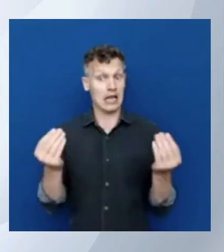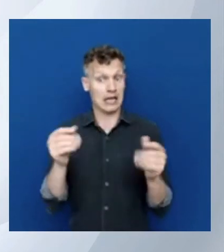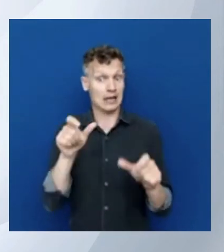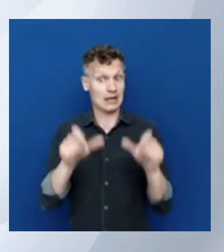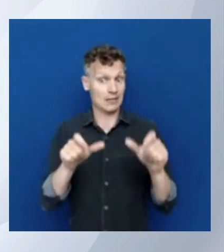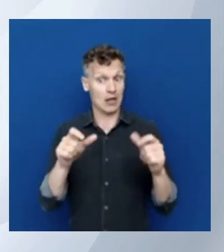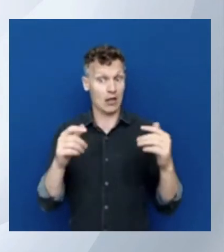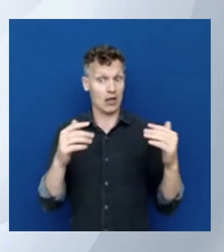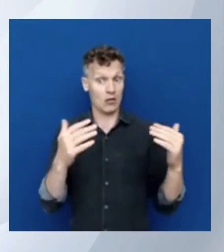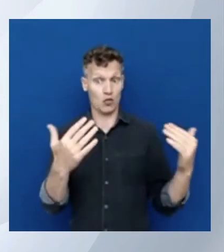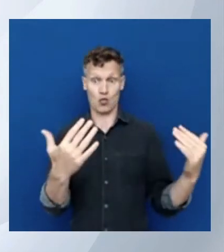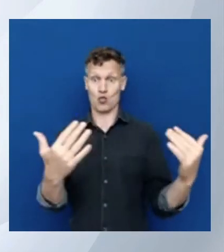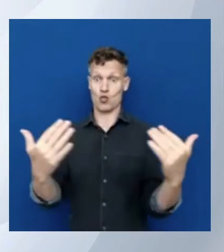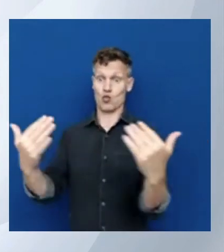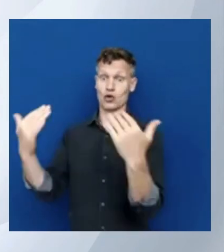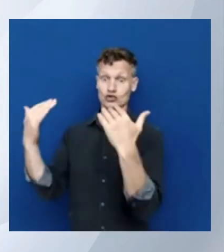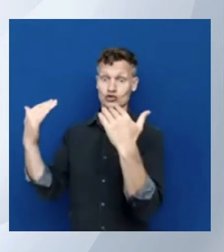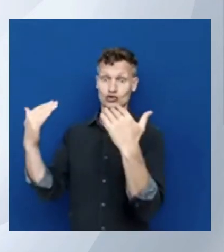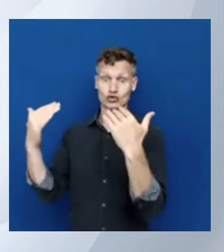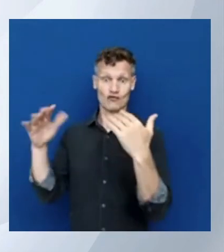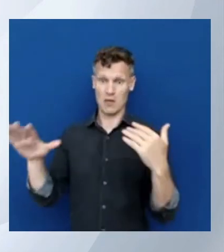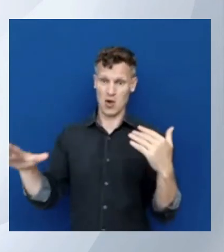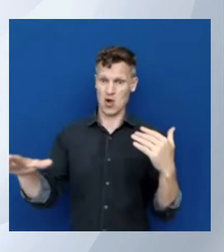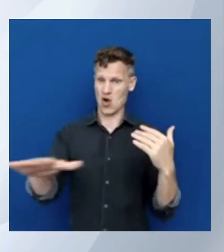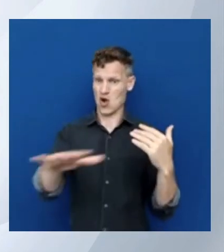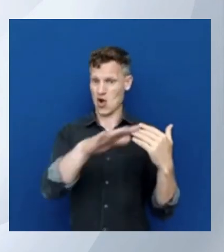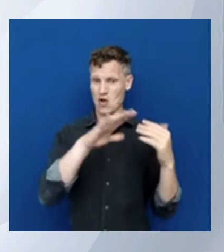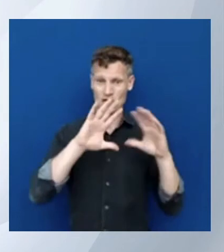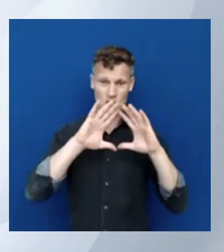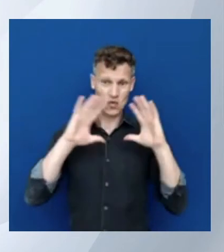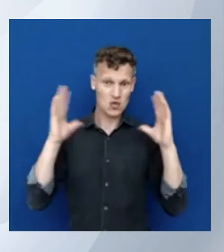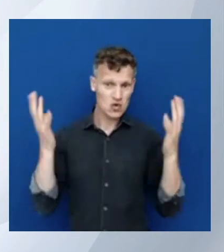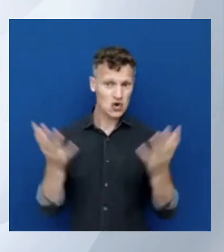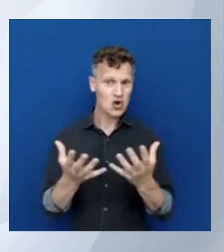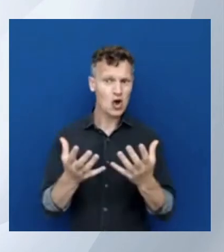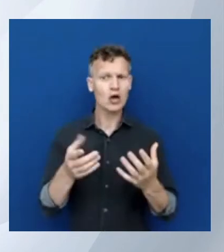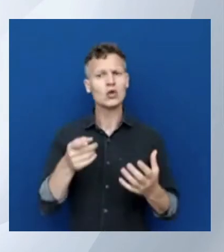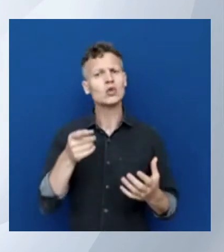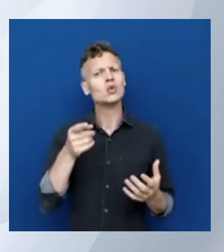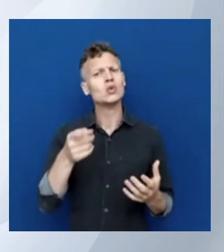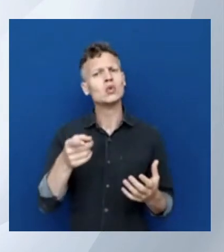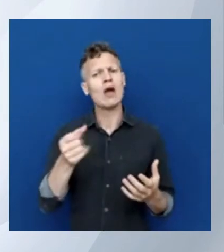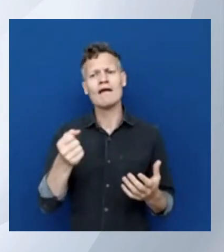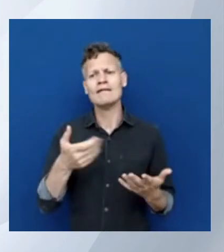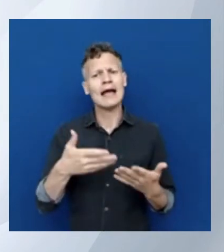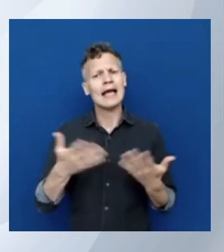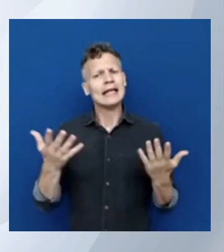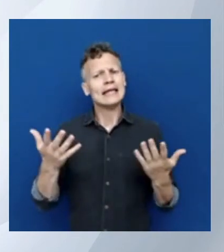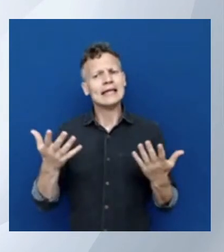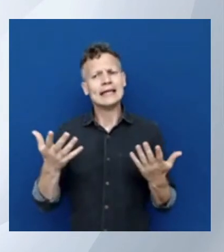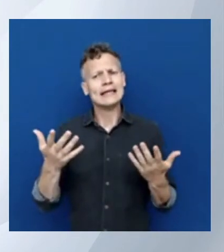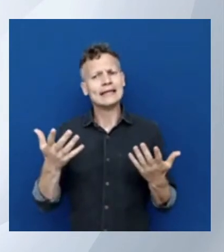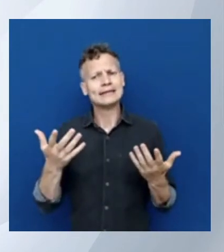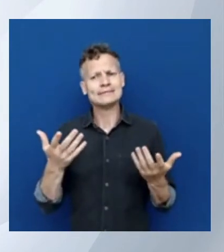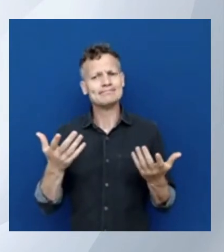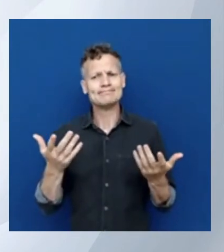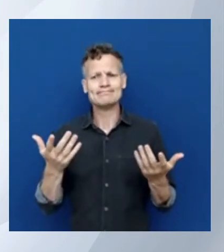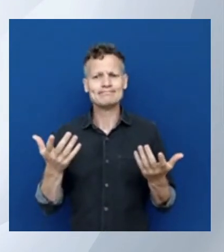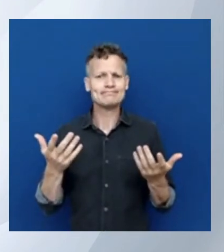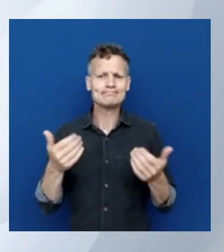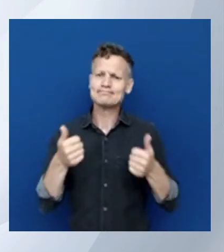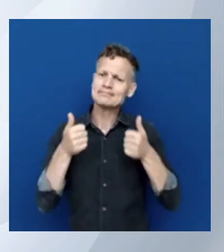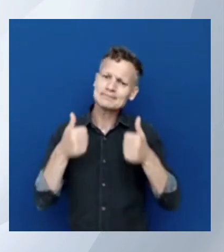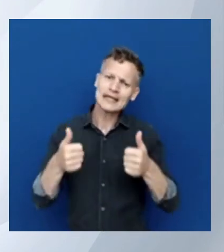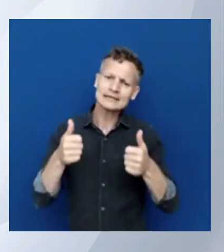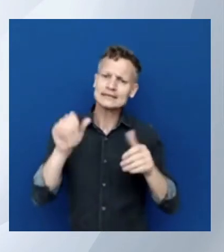communities all over the world. Do you have any takeaways for them, how they can make, for instance, their